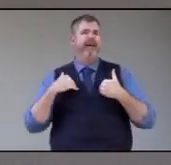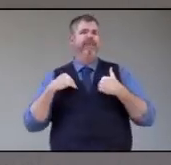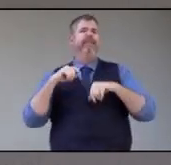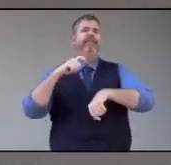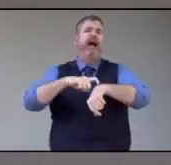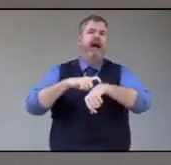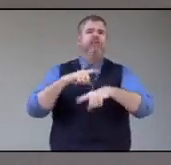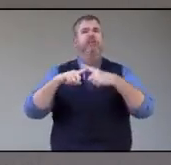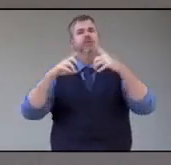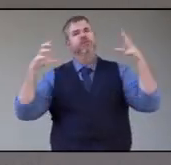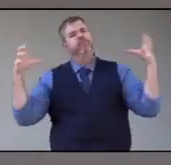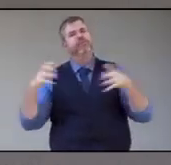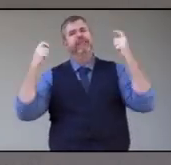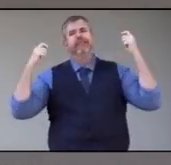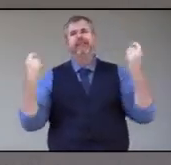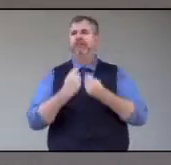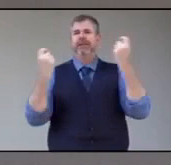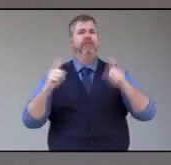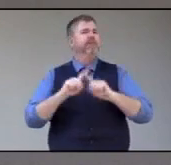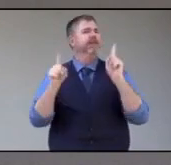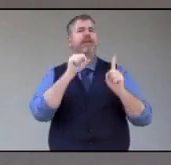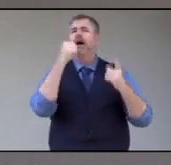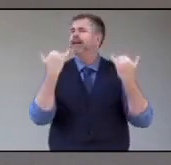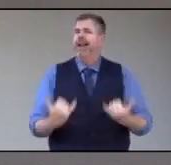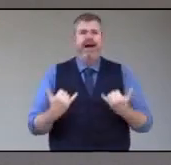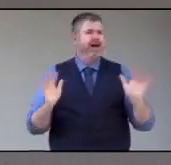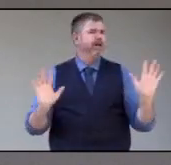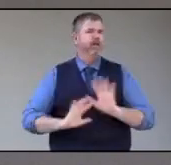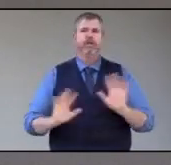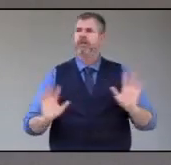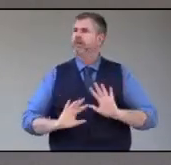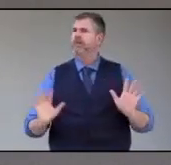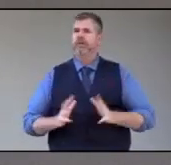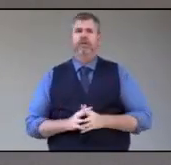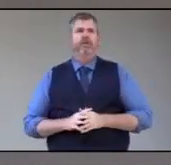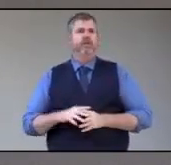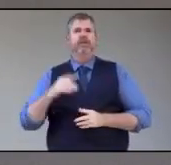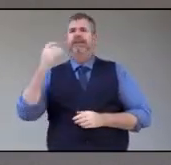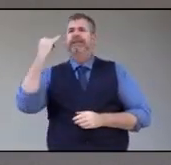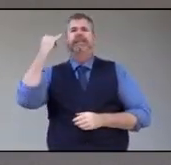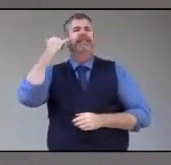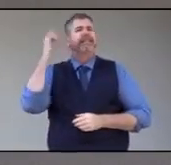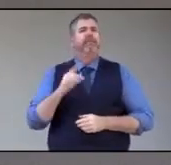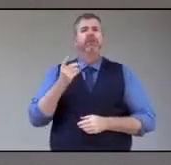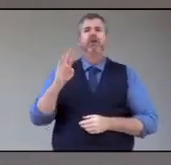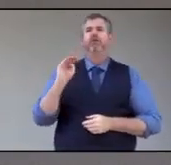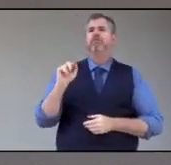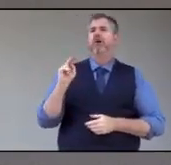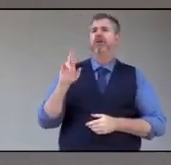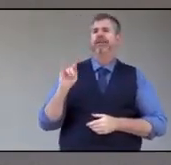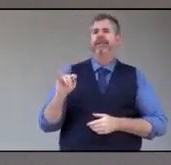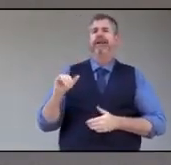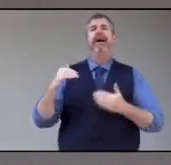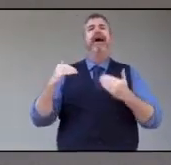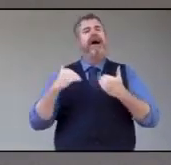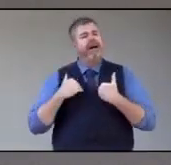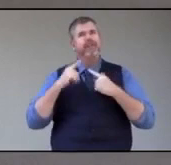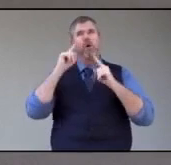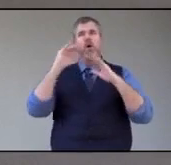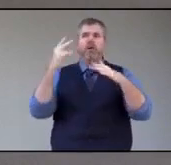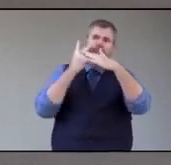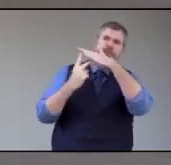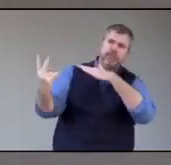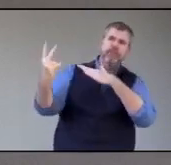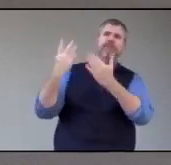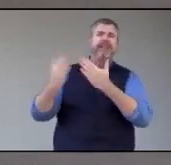said, there is hope on the horizon, and let's all work together and hunker down once more so we can all reach that hopeful future